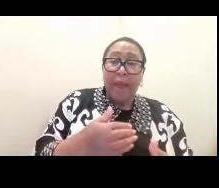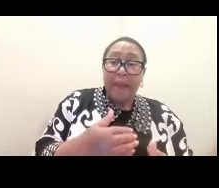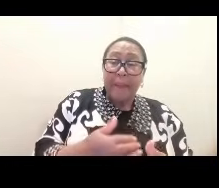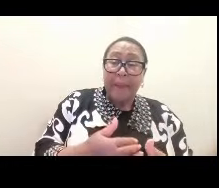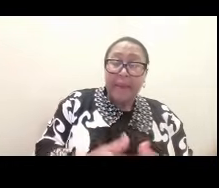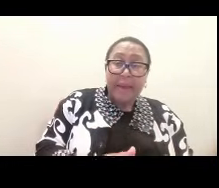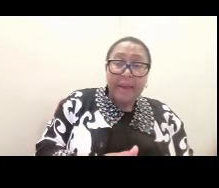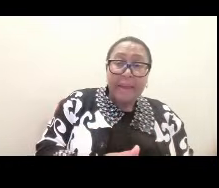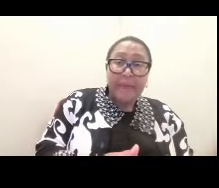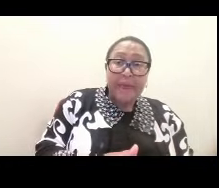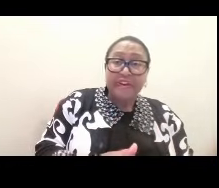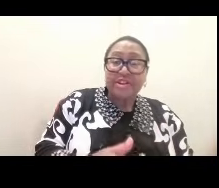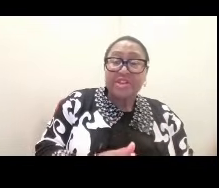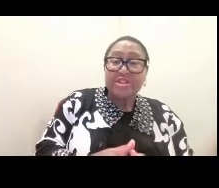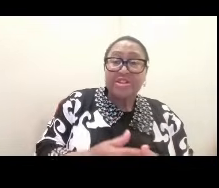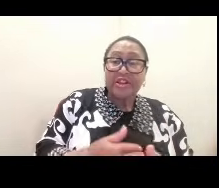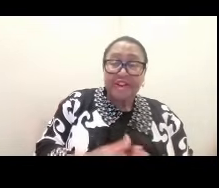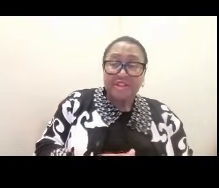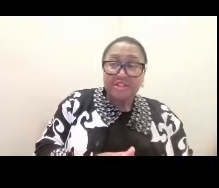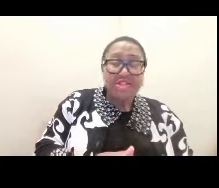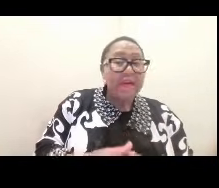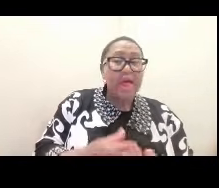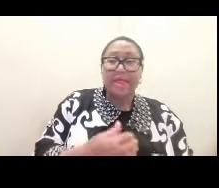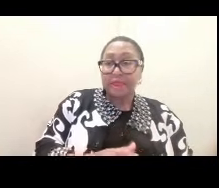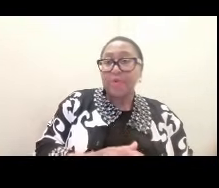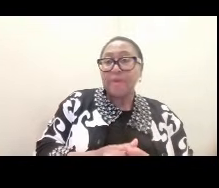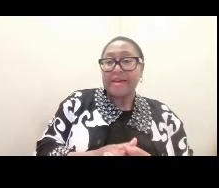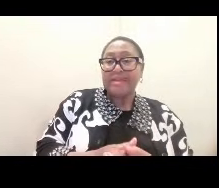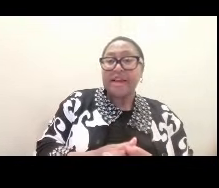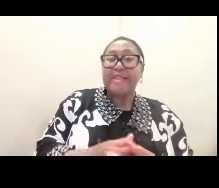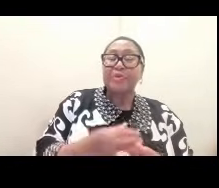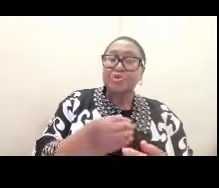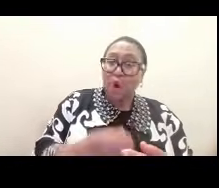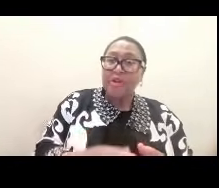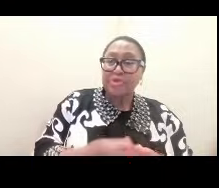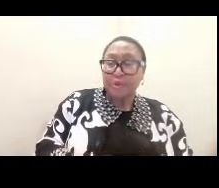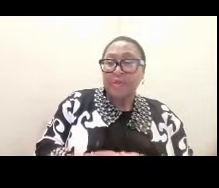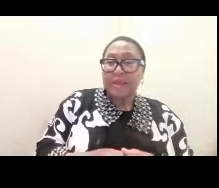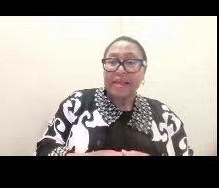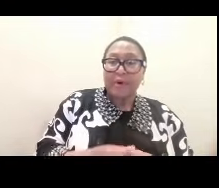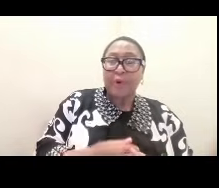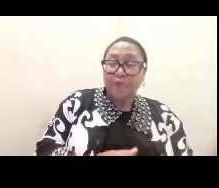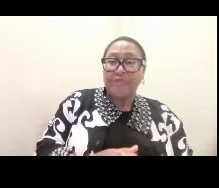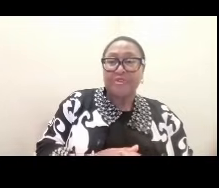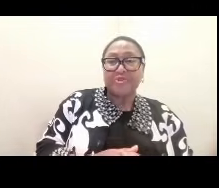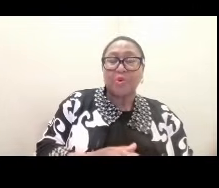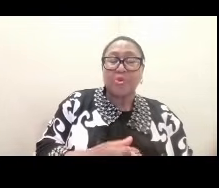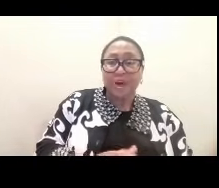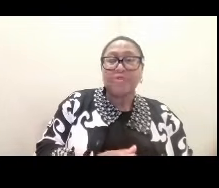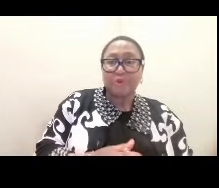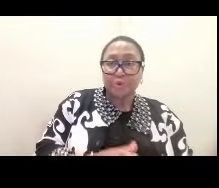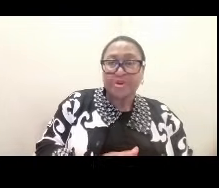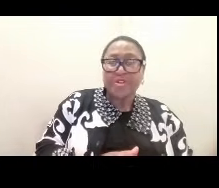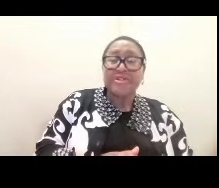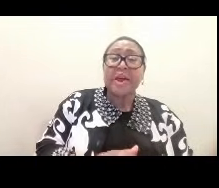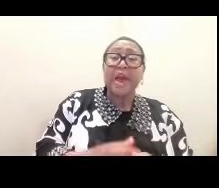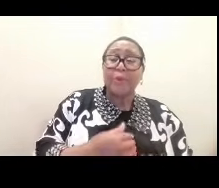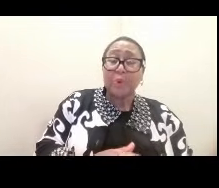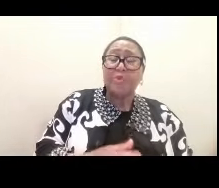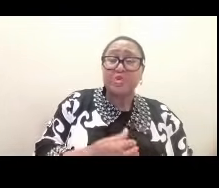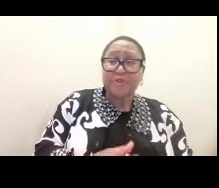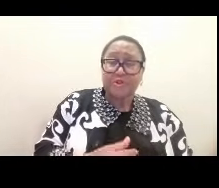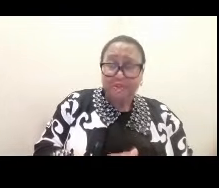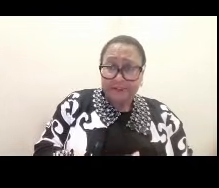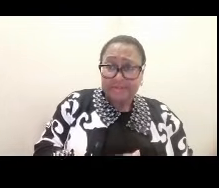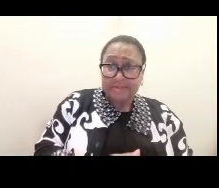for behavior change interventions, then we'll make it. And if we don't do it in the offices, we go down to the communities